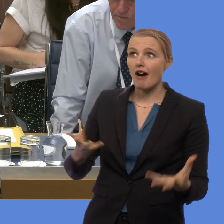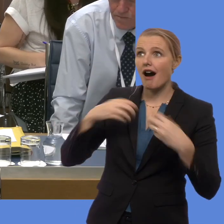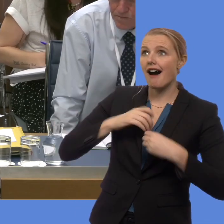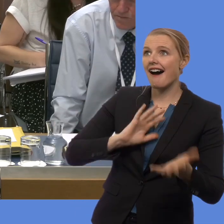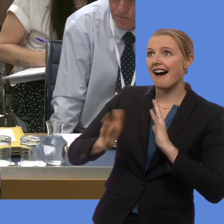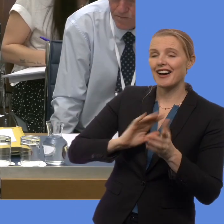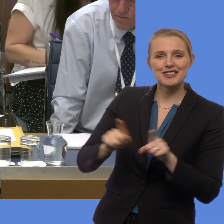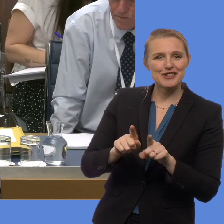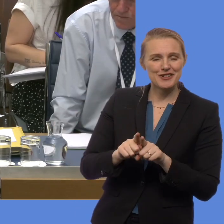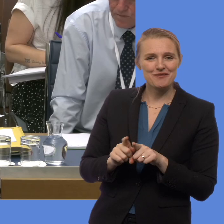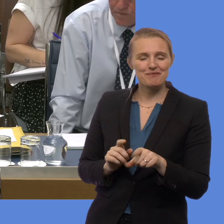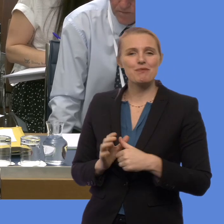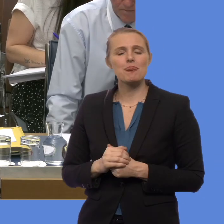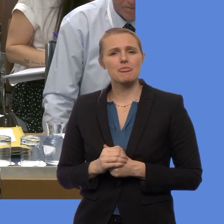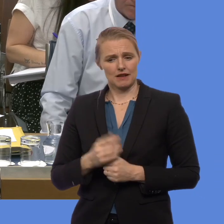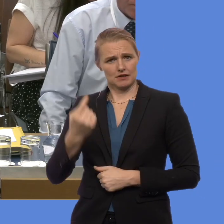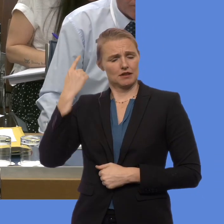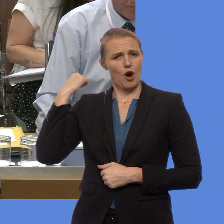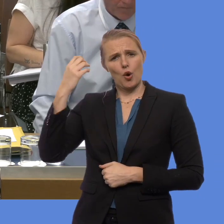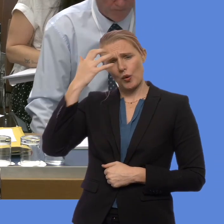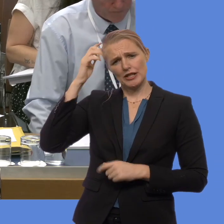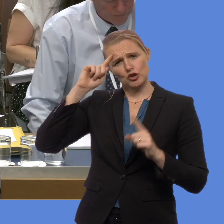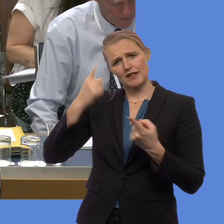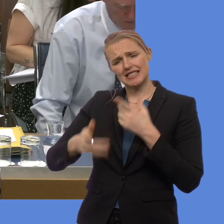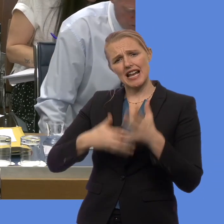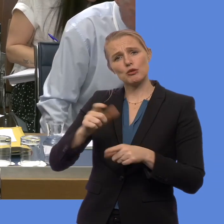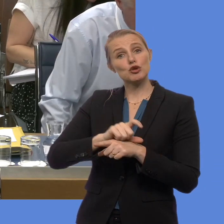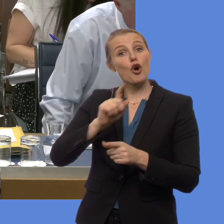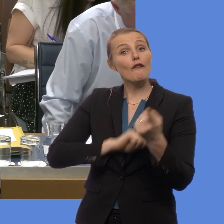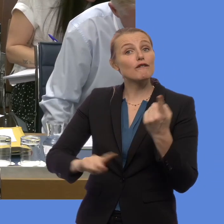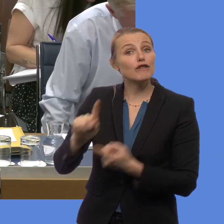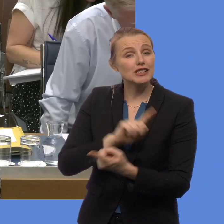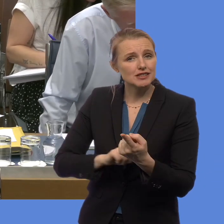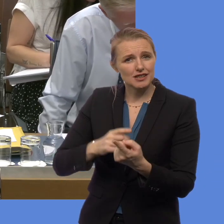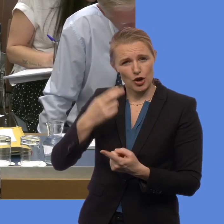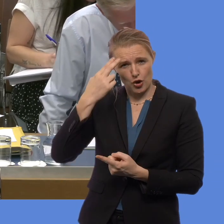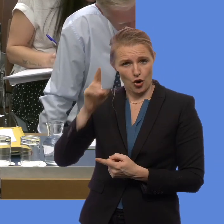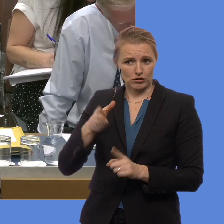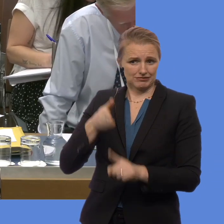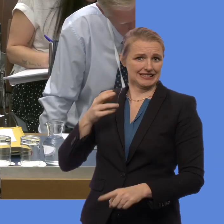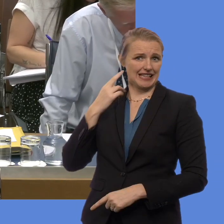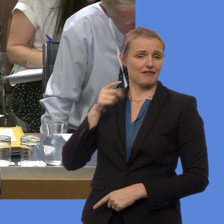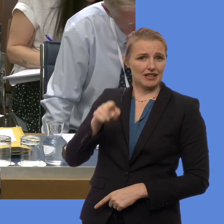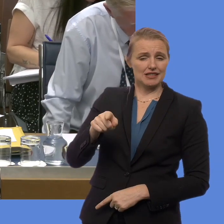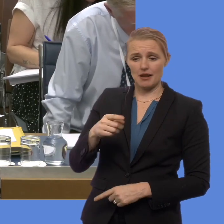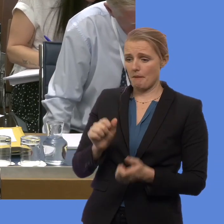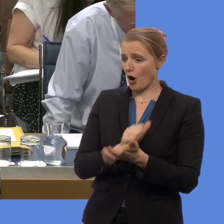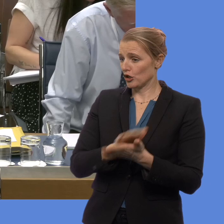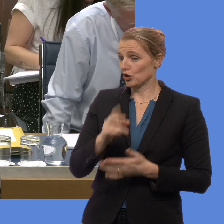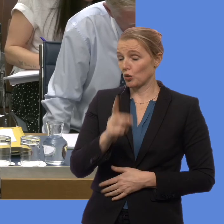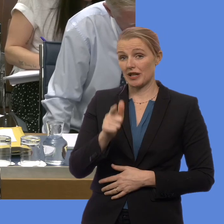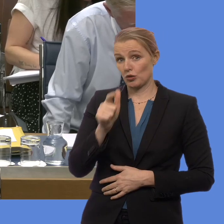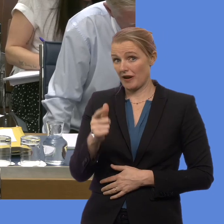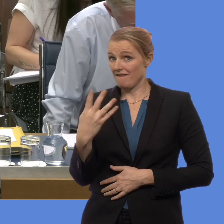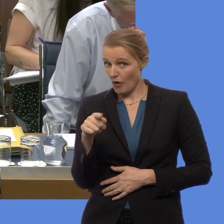Queen's University Sign Language Conference, The Fact of Deafness, Perception, Representation and Visibility in March 2024, the